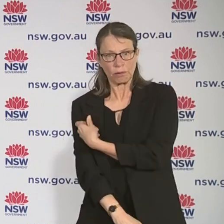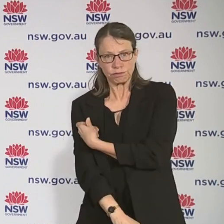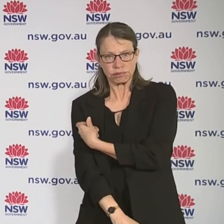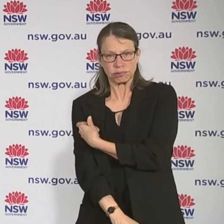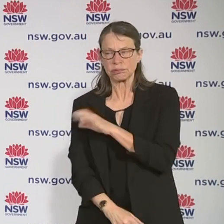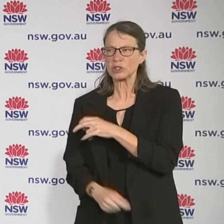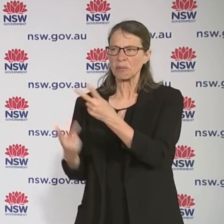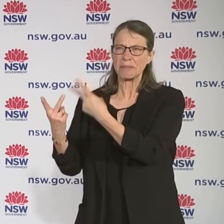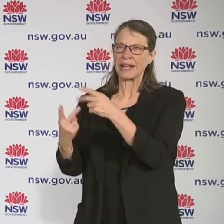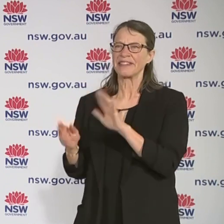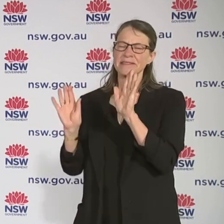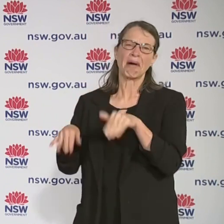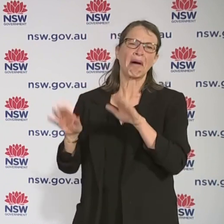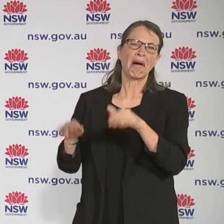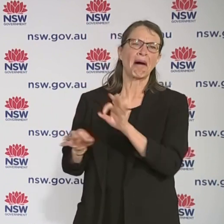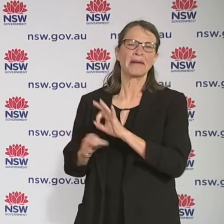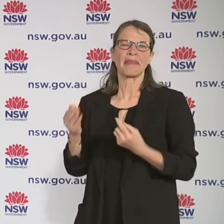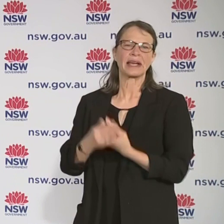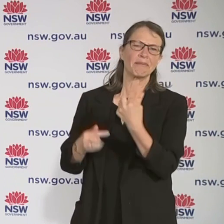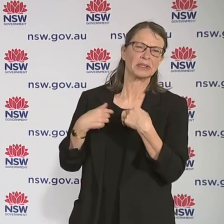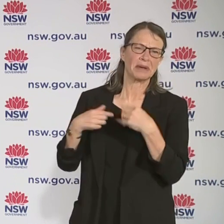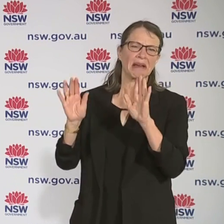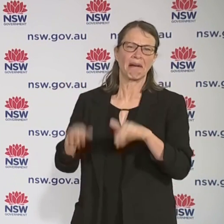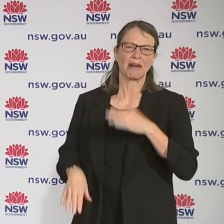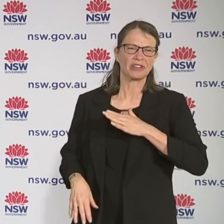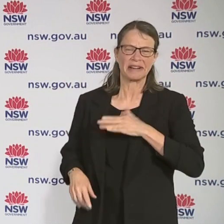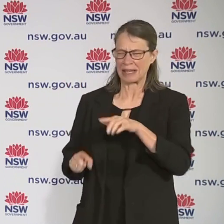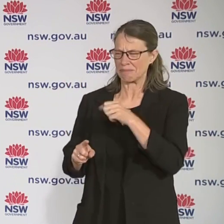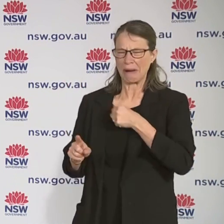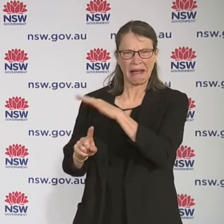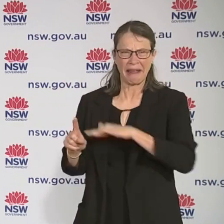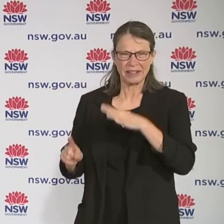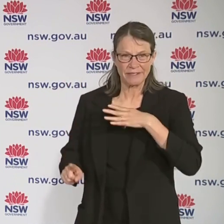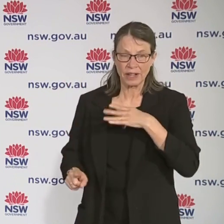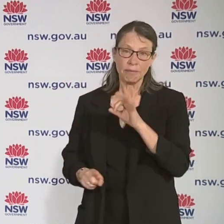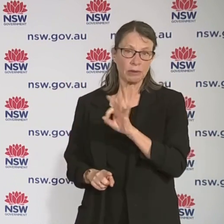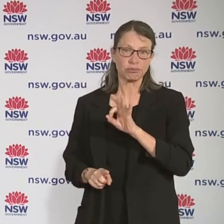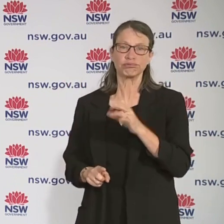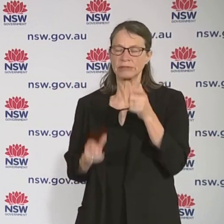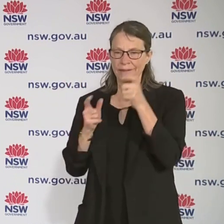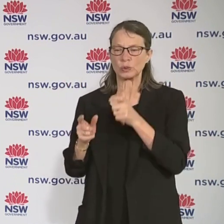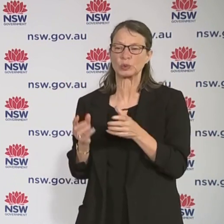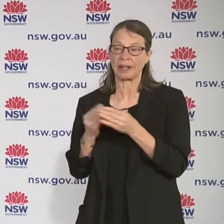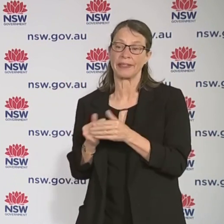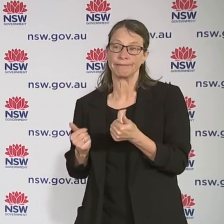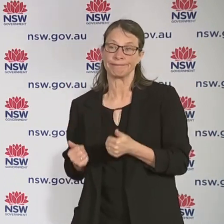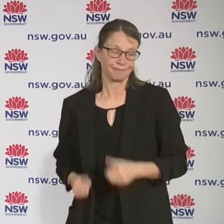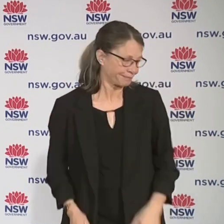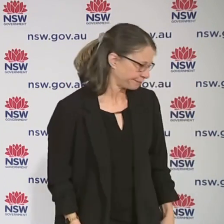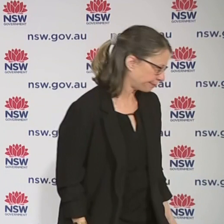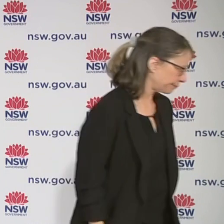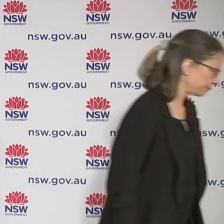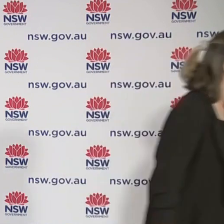that will be dependent on the health advice. But at this stage, our anticipation is that everybody moves forward together. So that means if Byron Bay is